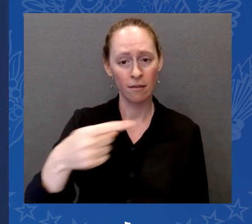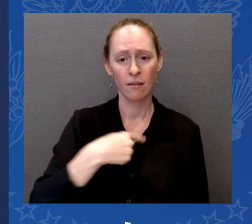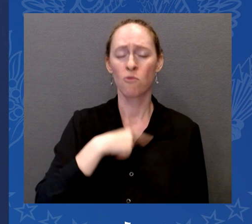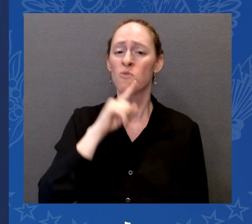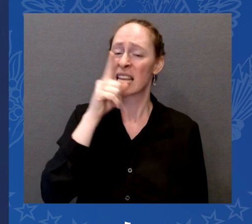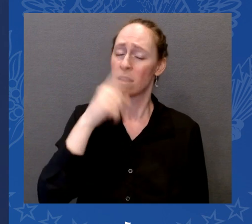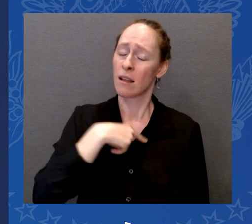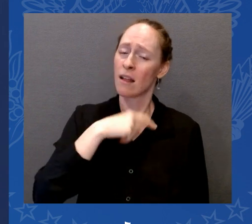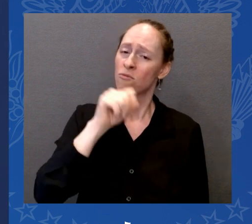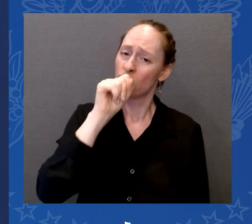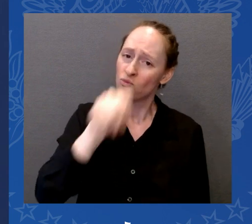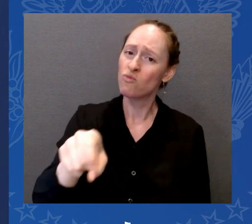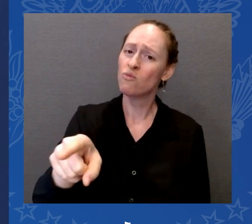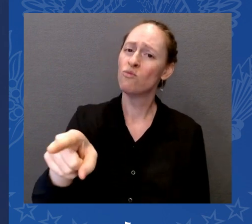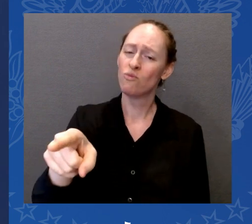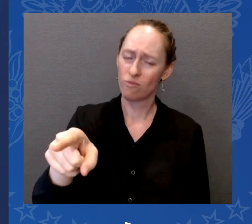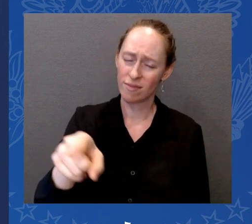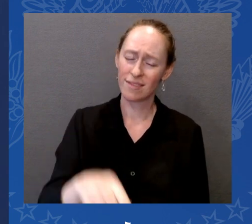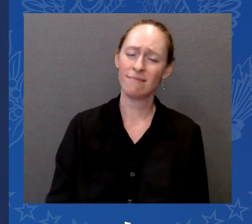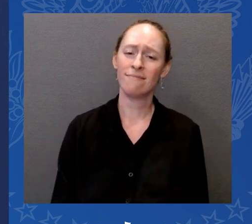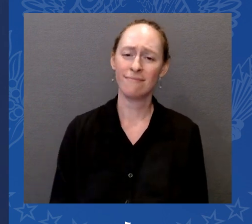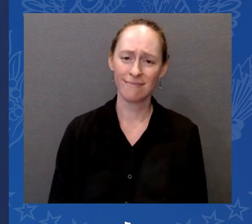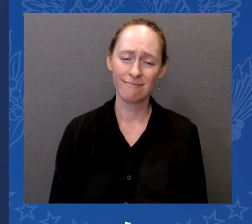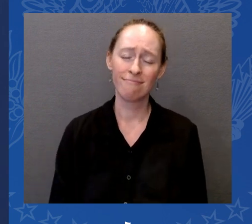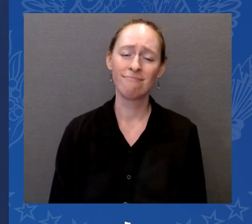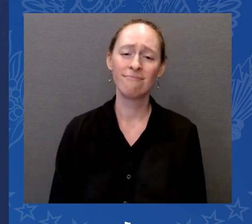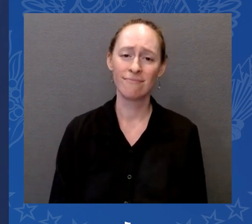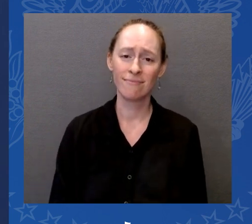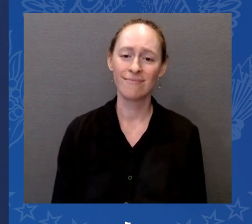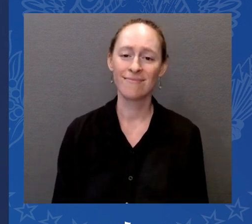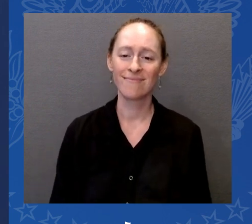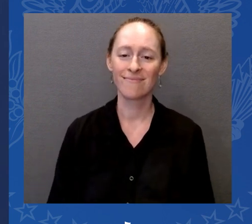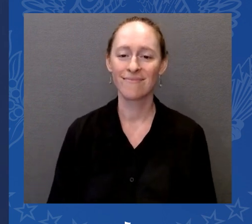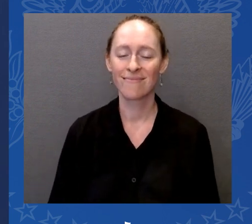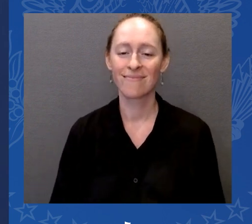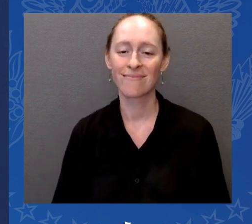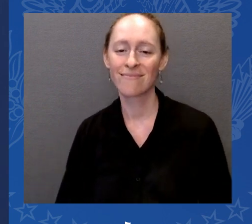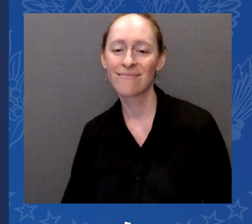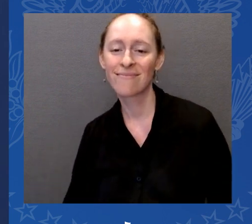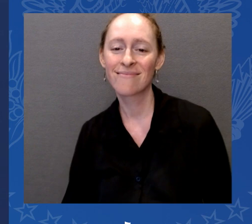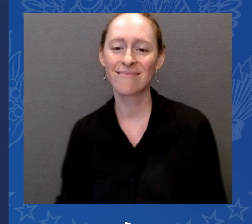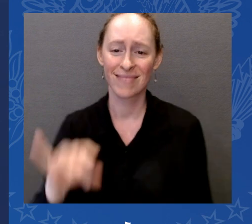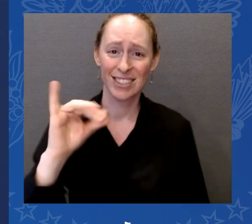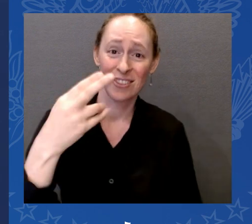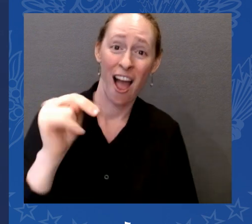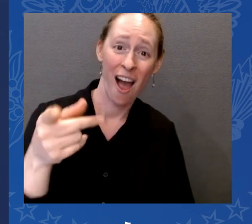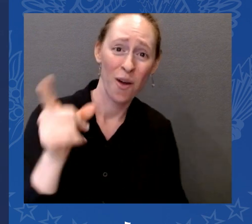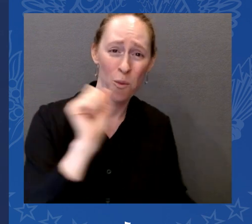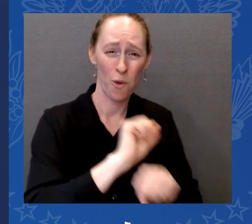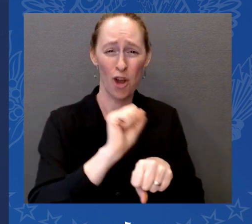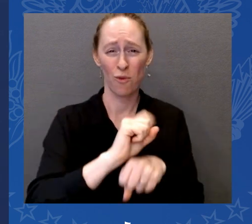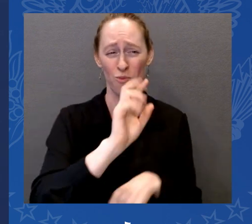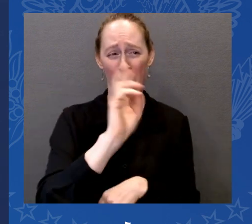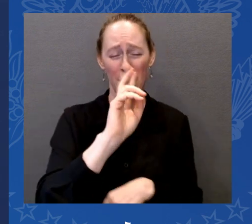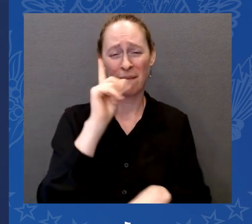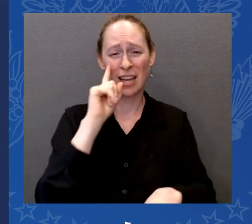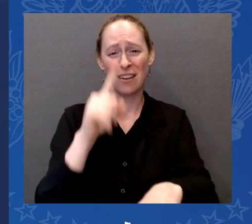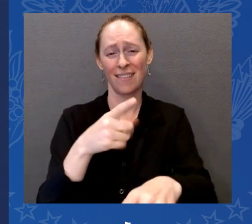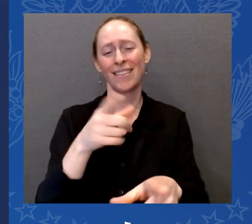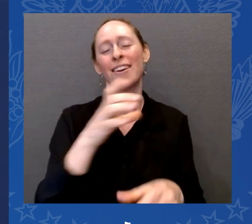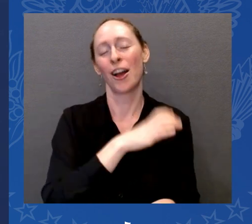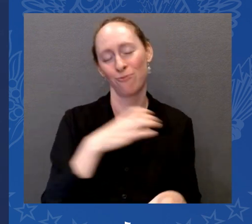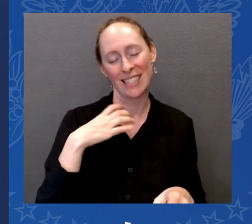I've been in the Congress for a long time, and we used to have, this is how we used to be. We used to work together like you've worked together with me and